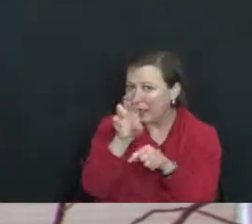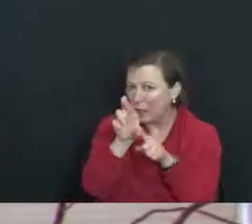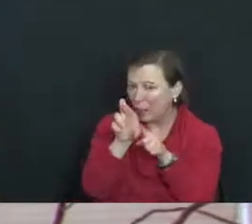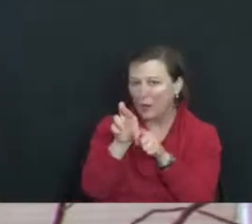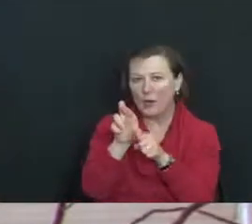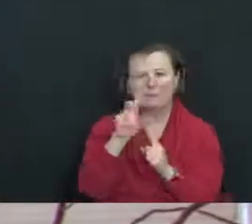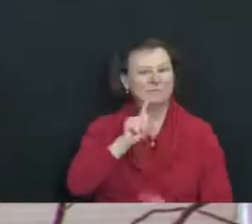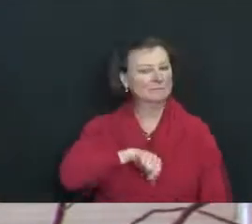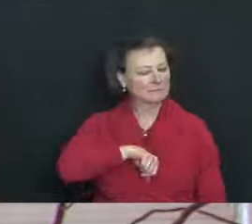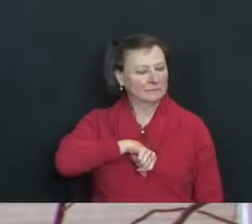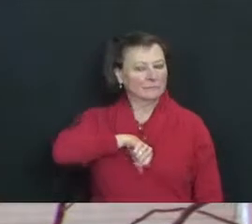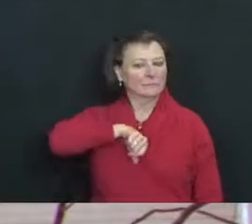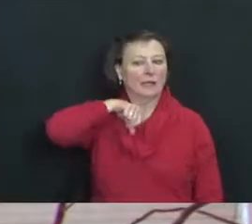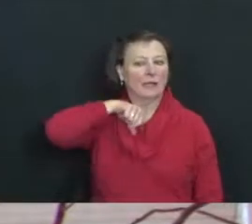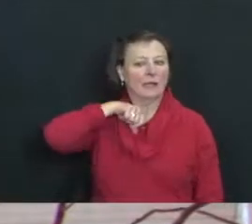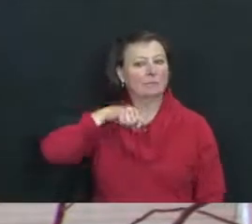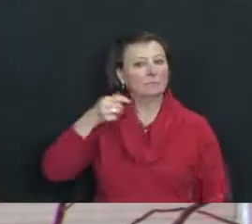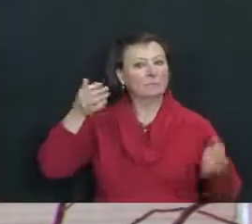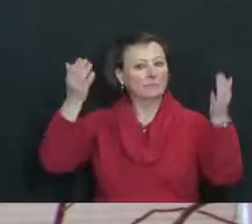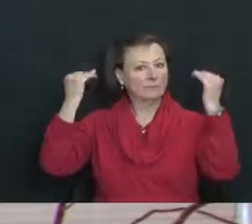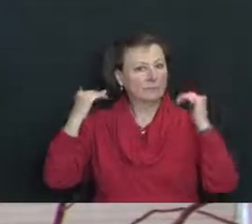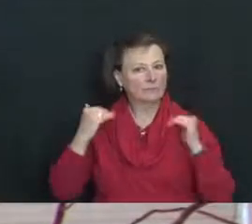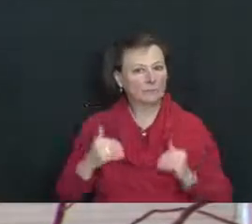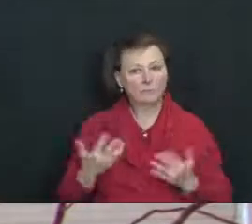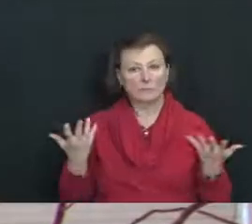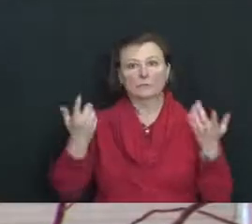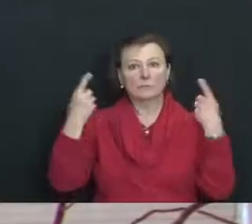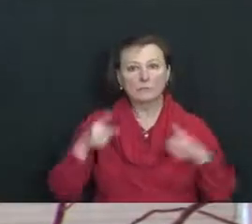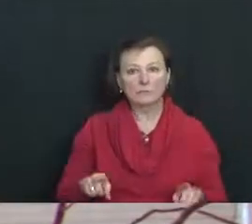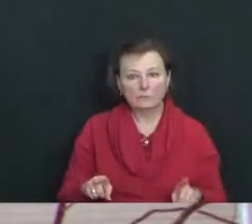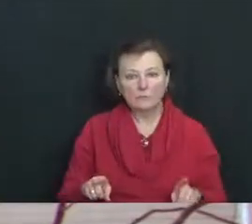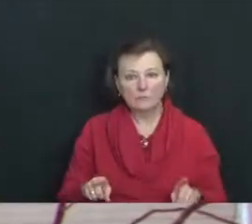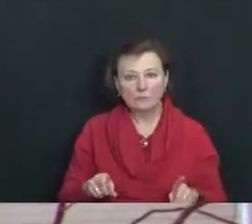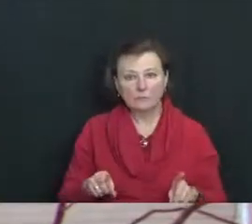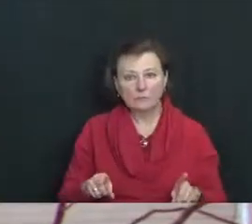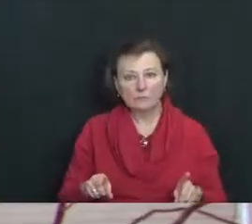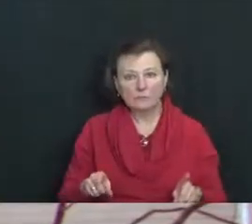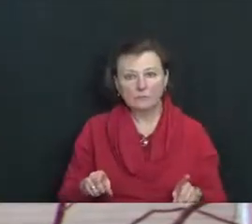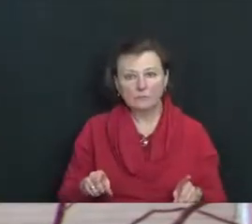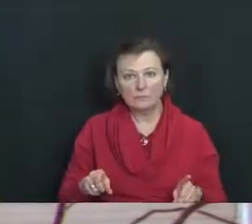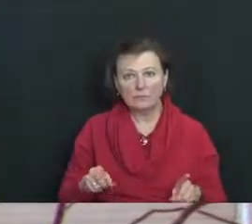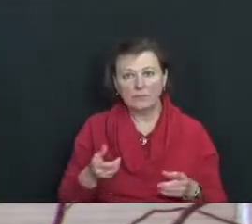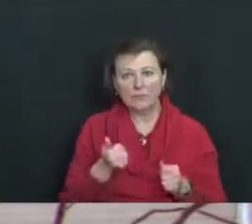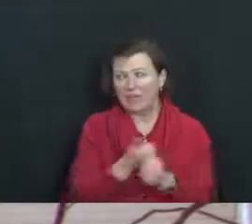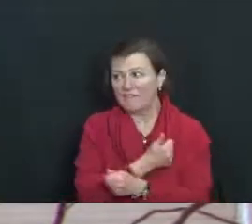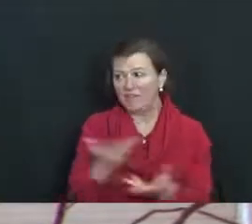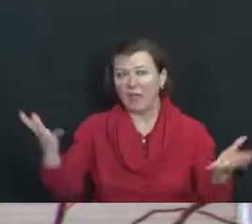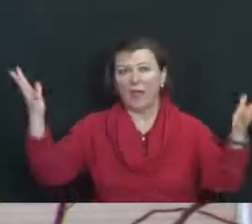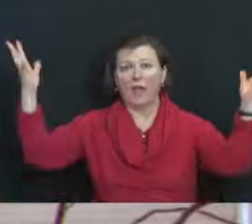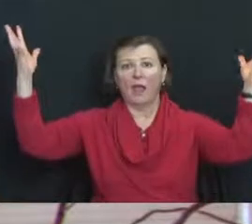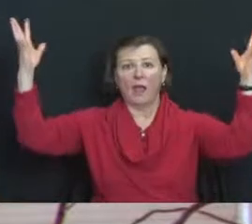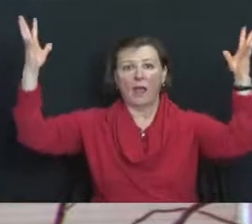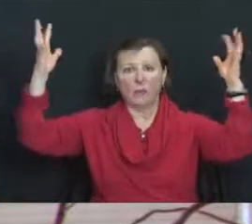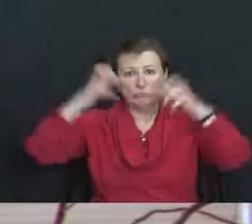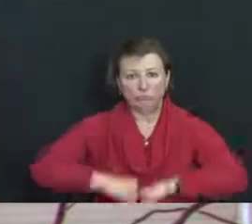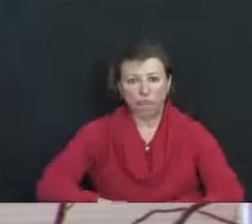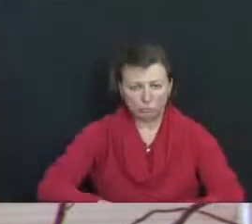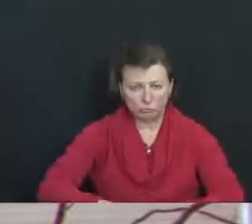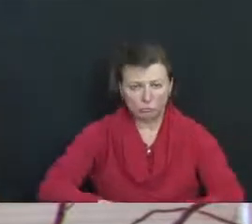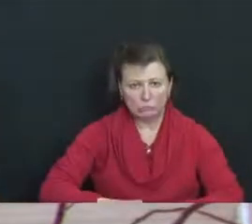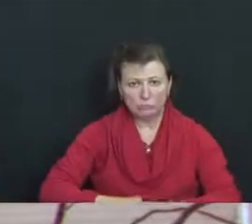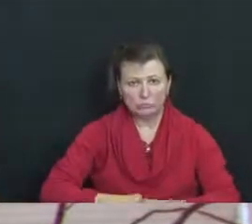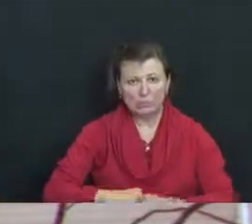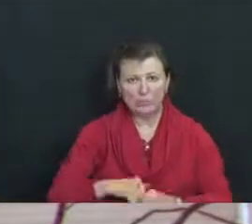proud, but then, out of nowhere, things came crashing down.